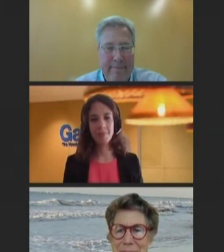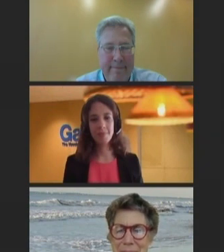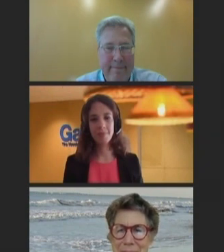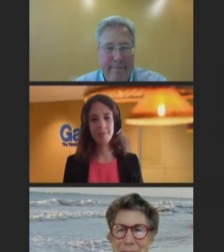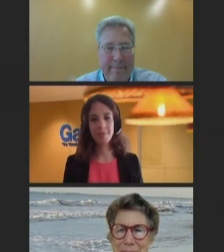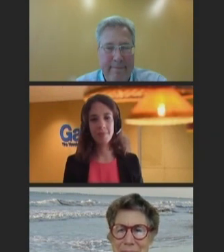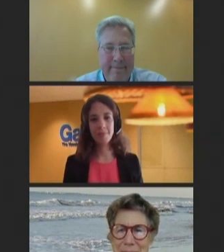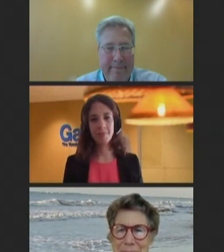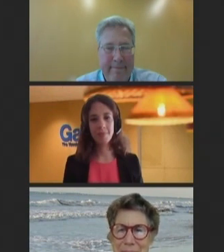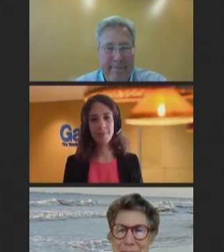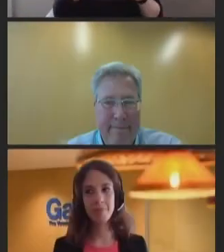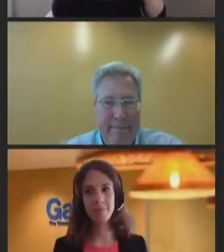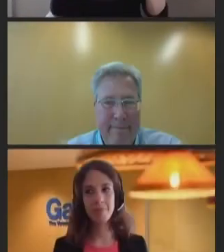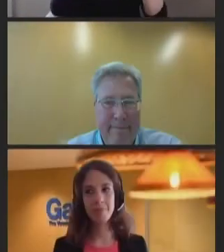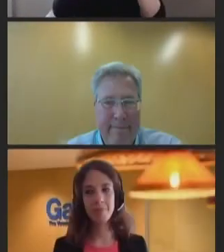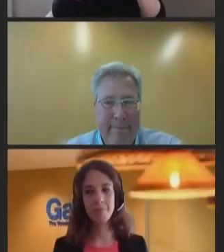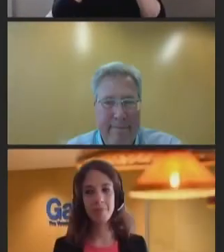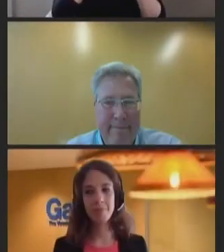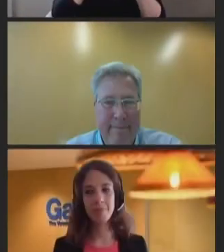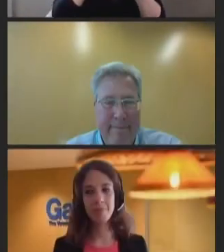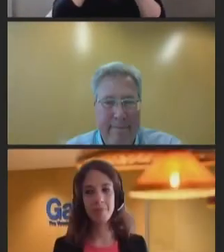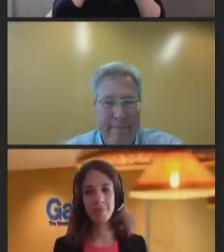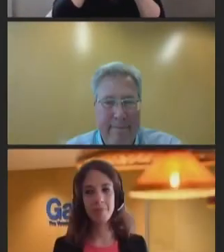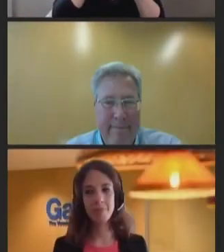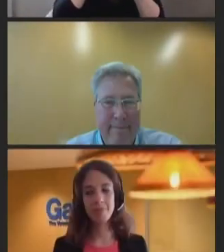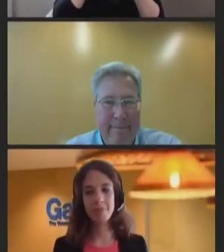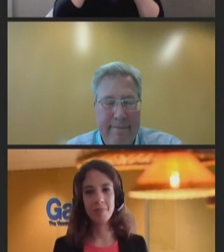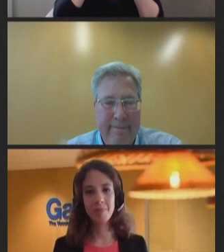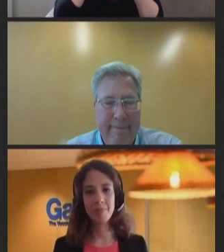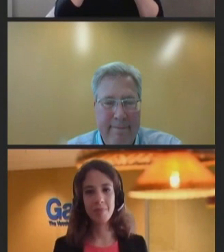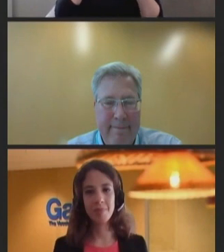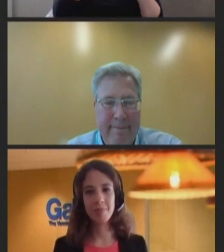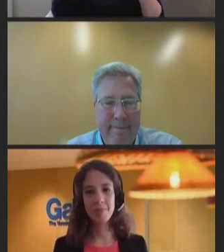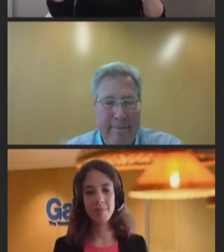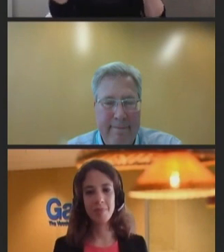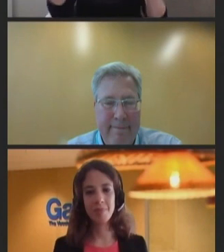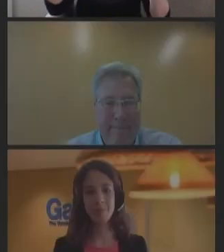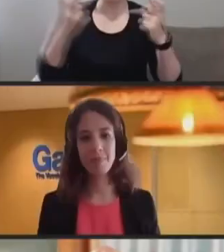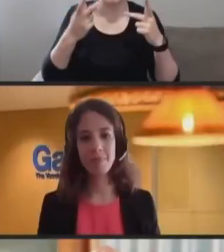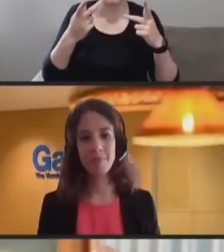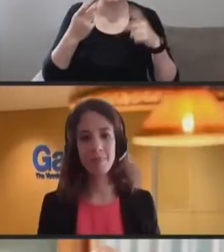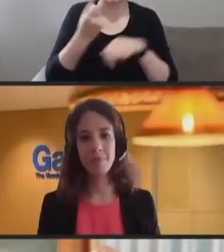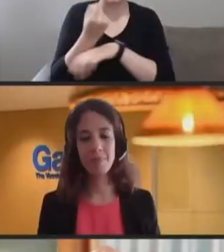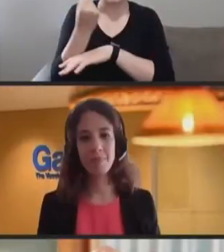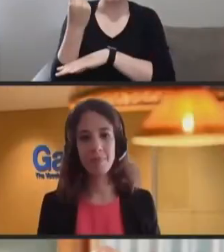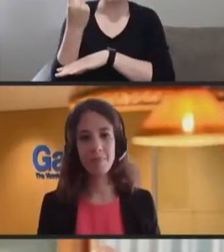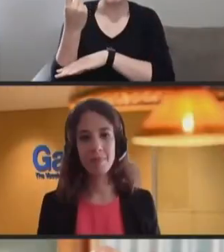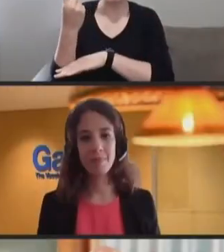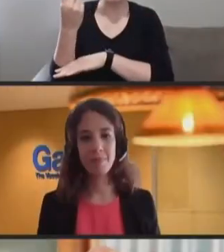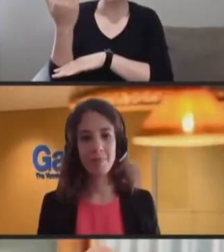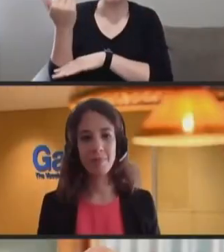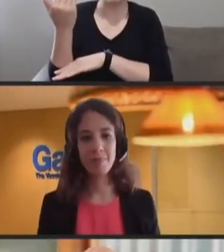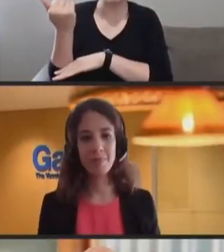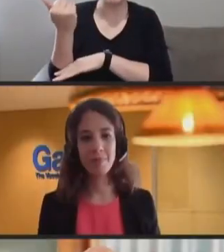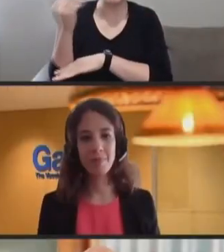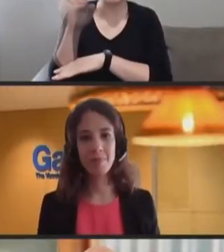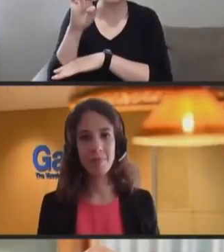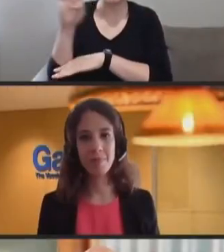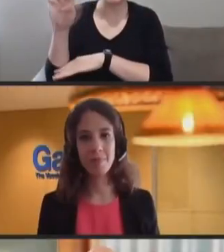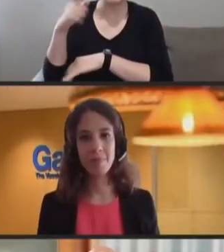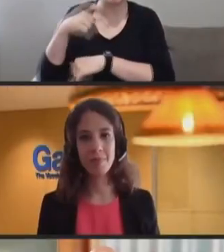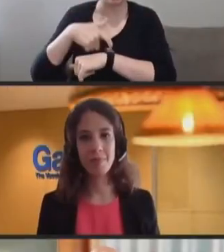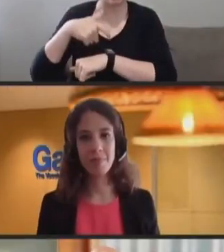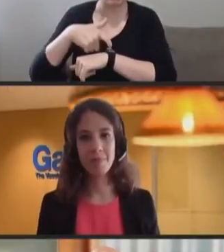go to a break. We're going to break and we'll return at 11:15 a.m. Eastern Daylight